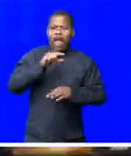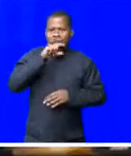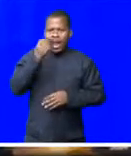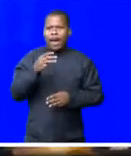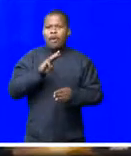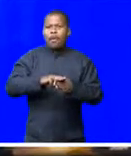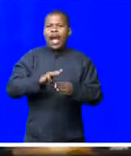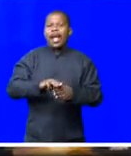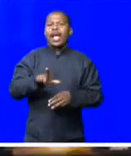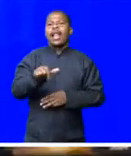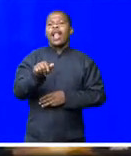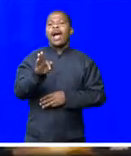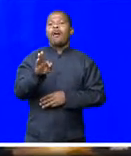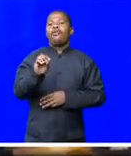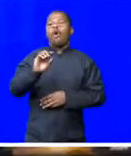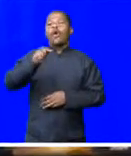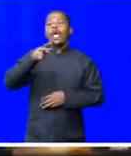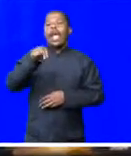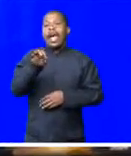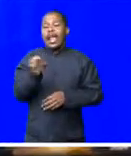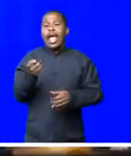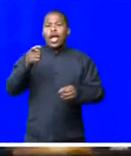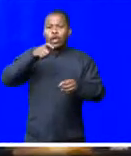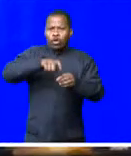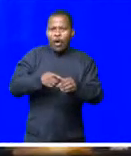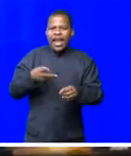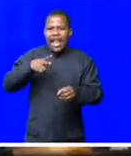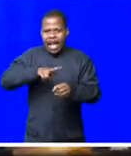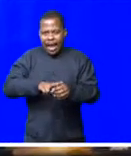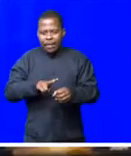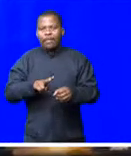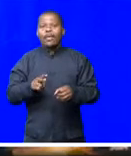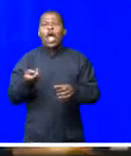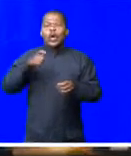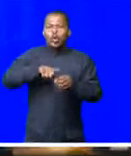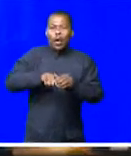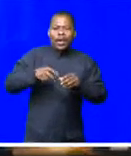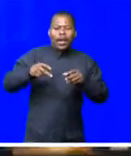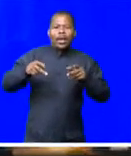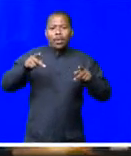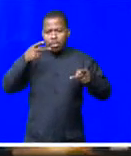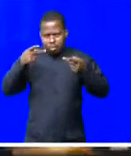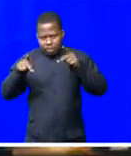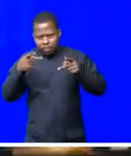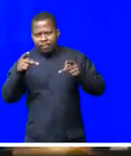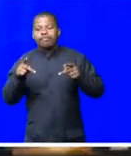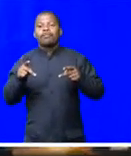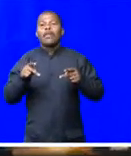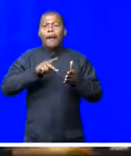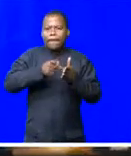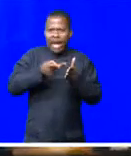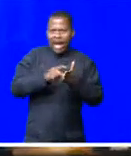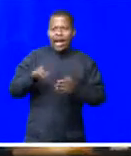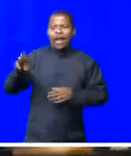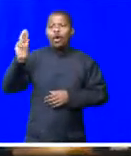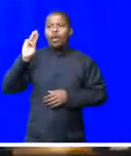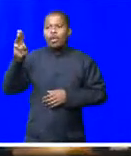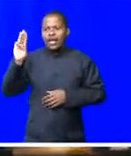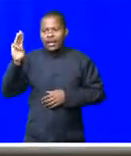Fogiane ingenele sidlo sakusihlwa lebesentiwe ngumengameli His Excellency Paul Kagame kumkela baholi balamave.